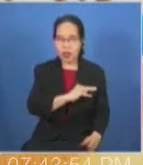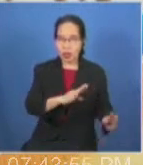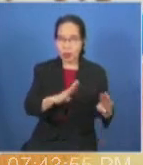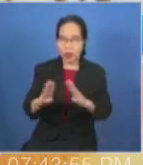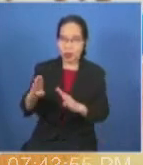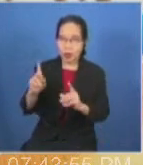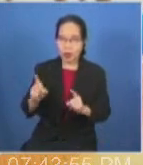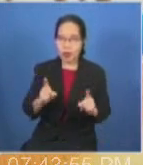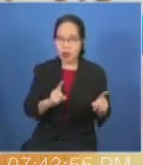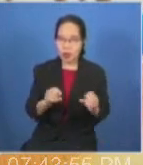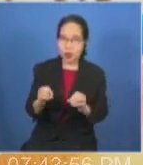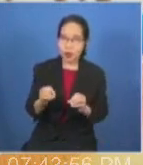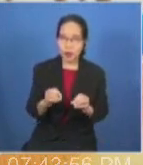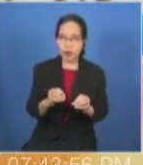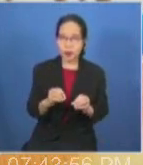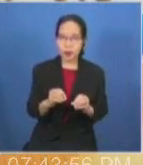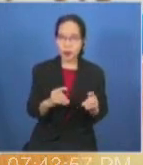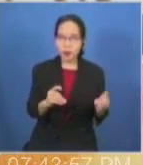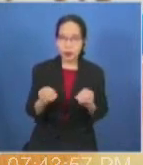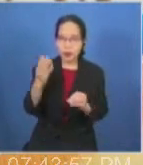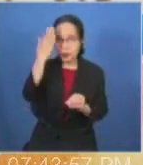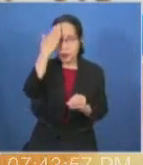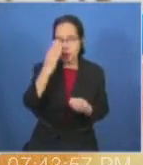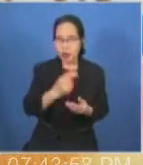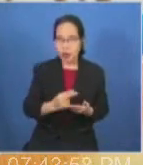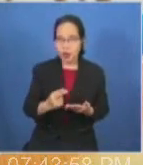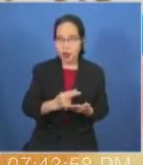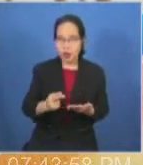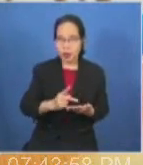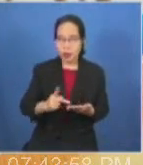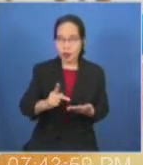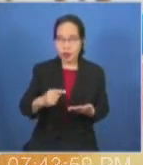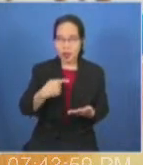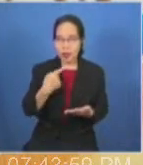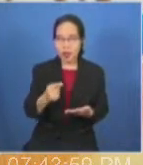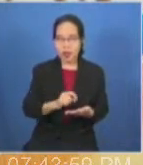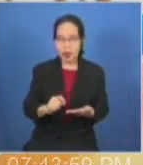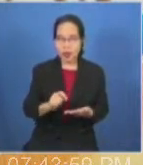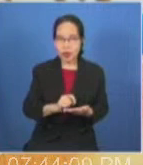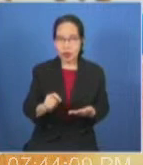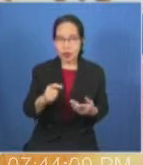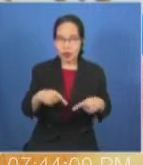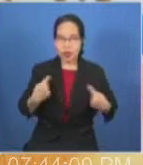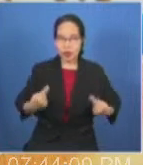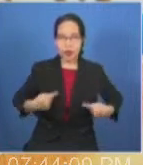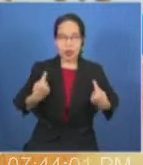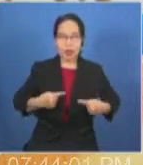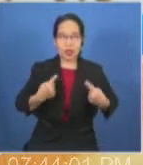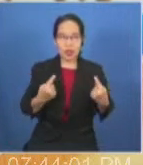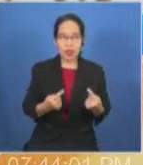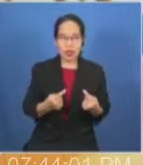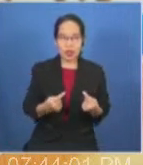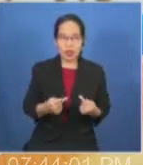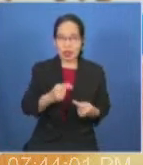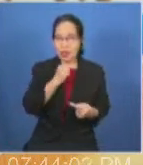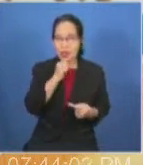the Bible, the behavior that we should have. You know, the Apostle Paul said in his letter to